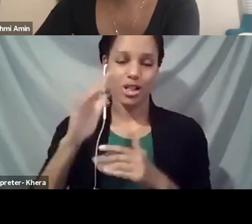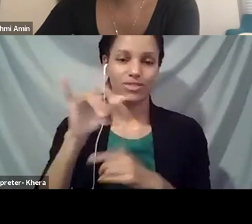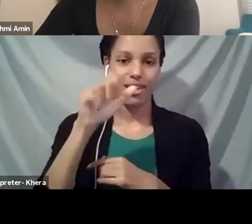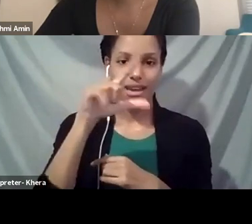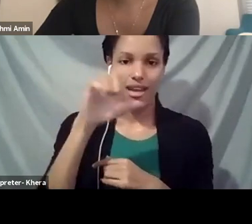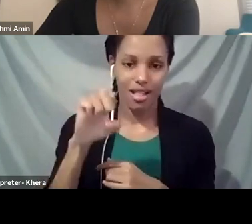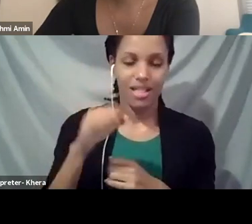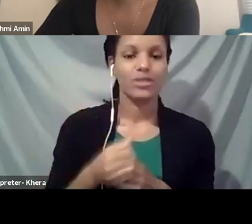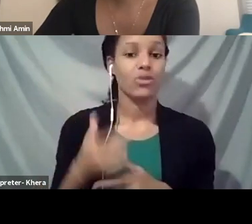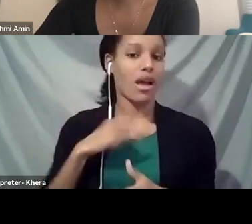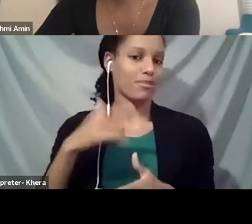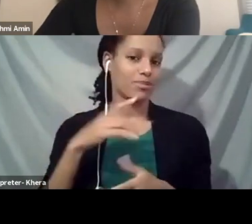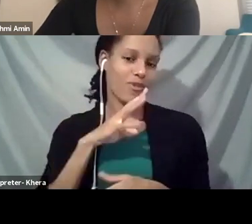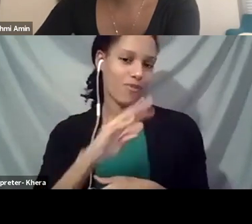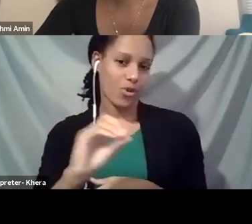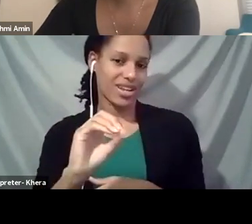to make